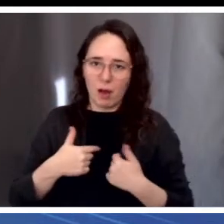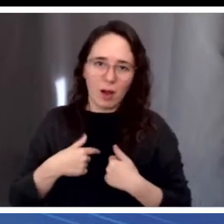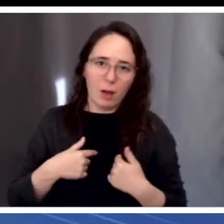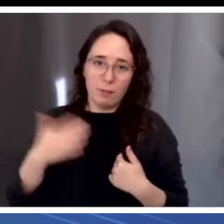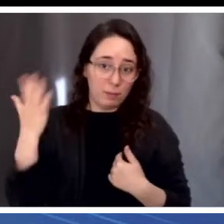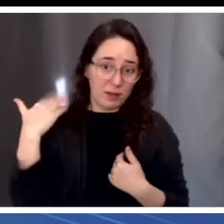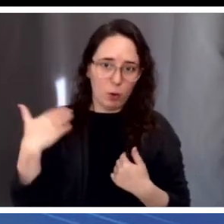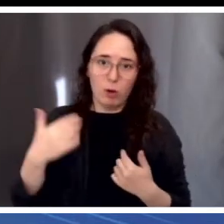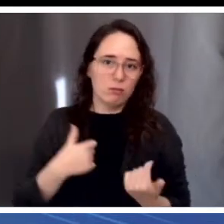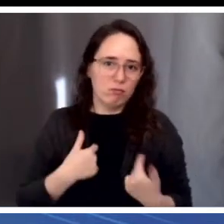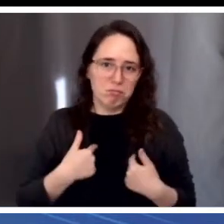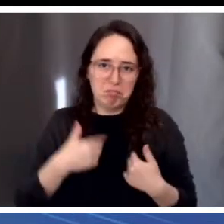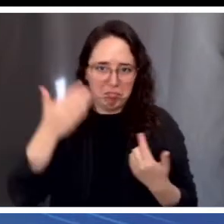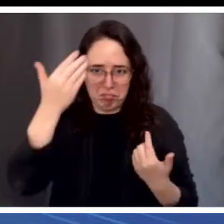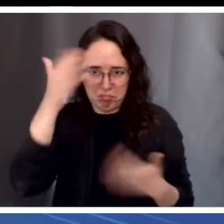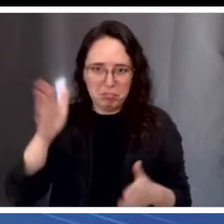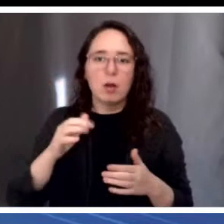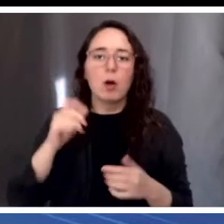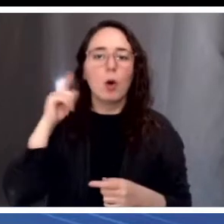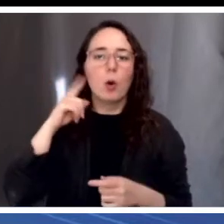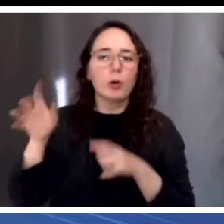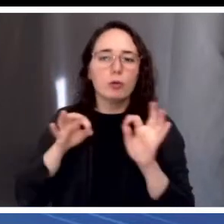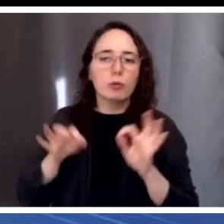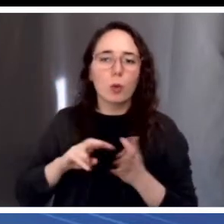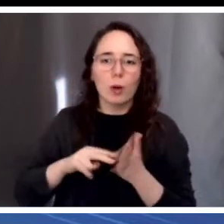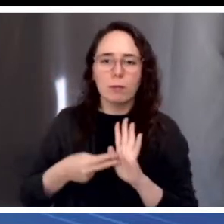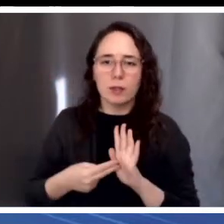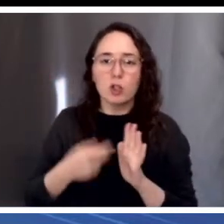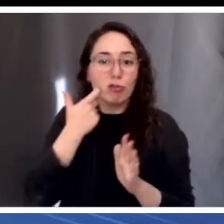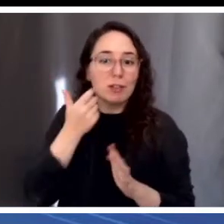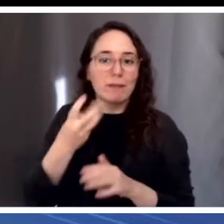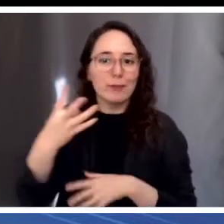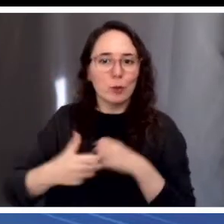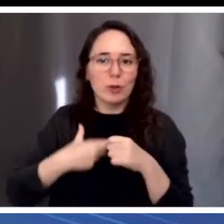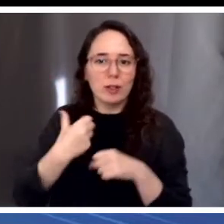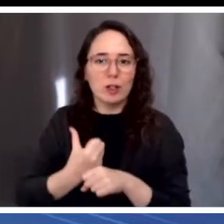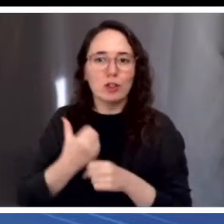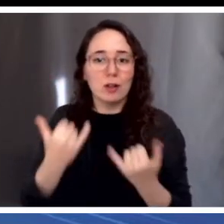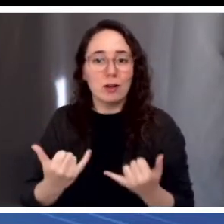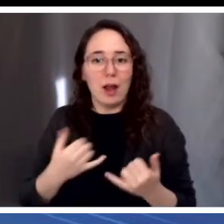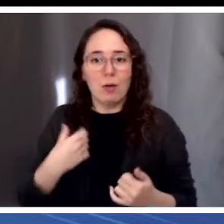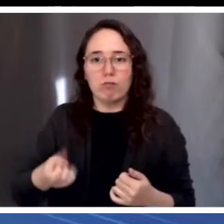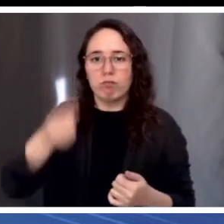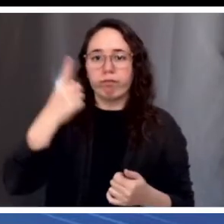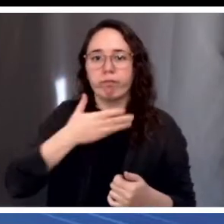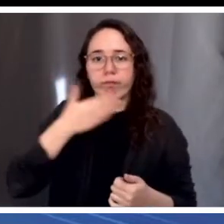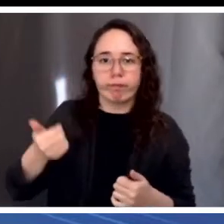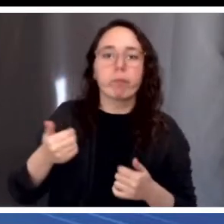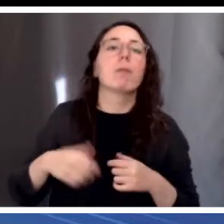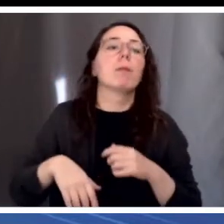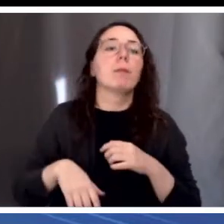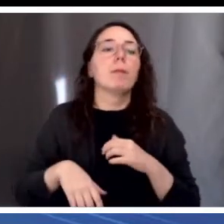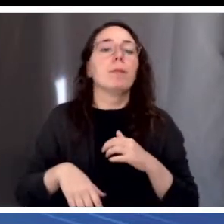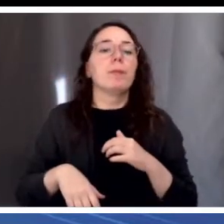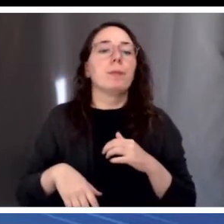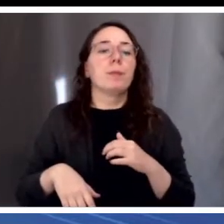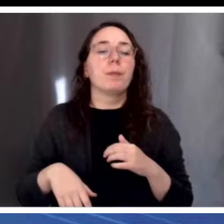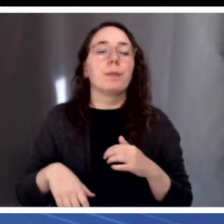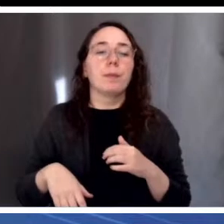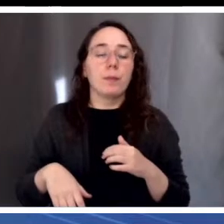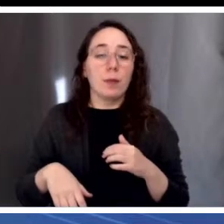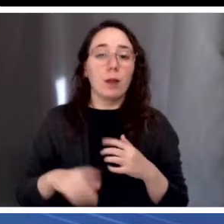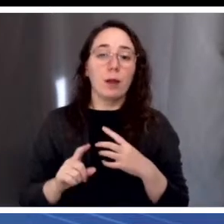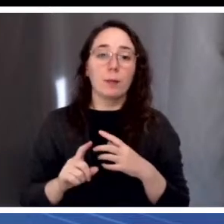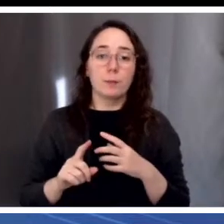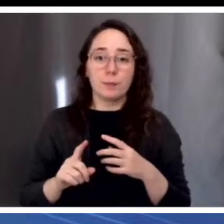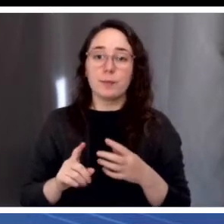worked with it and gotten to really understand it. And I think there's, there's certainly people in our audience who are tuning in who